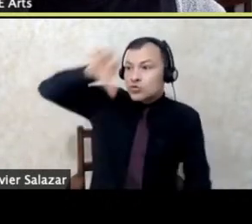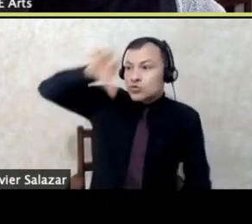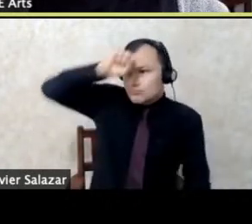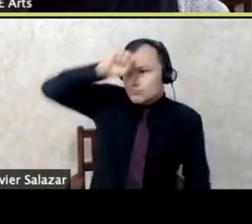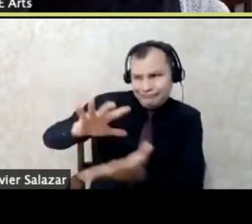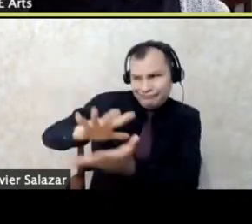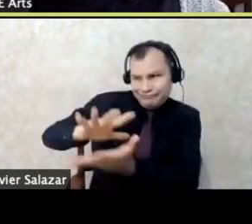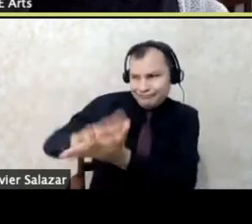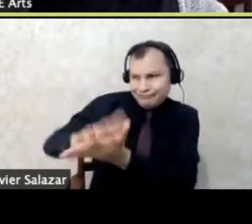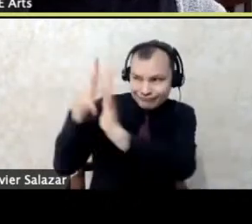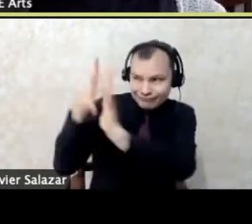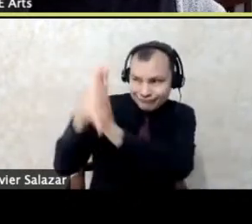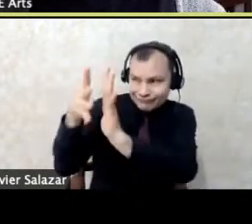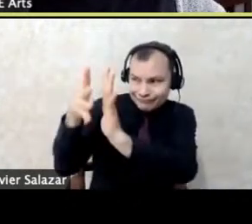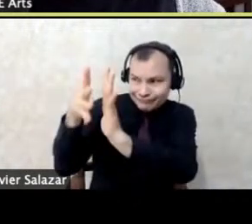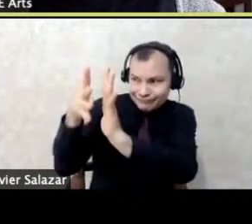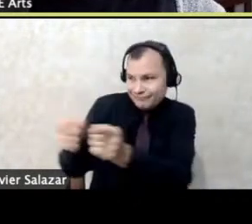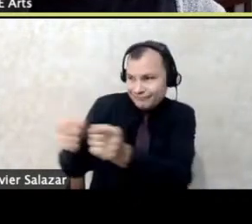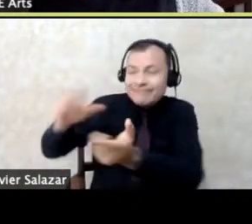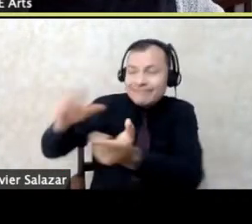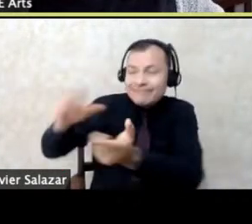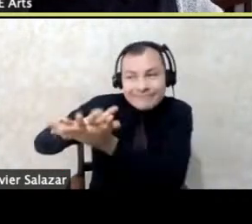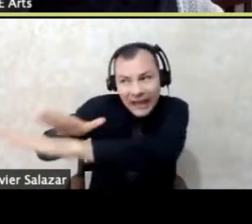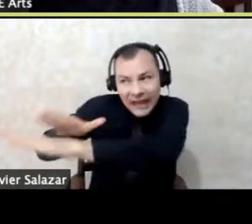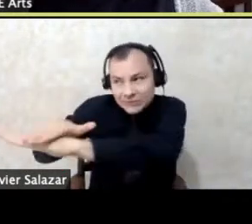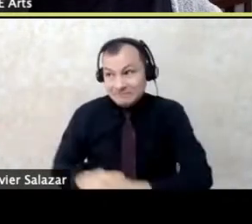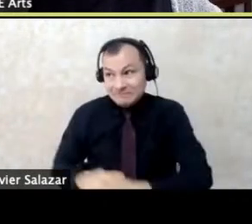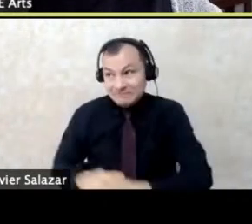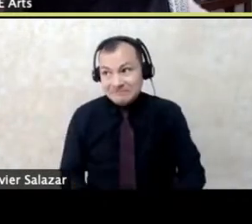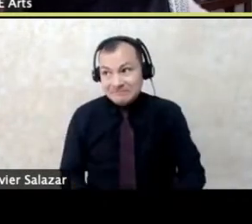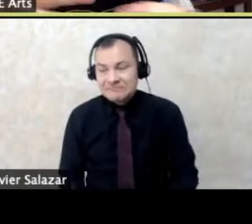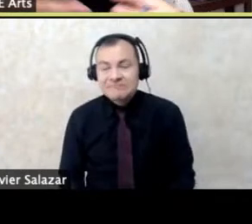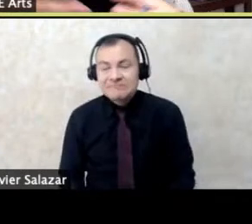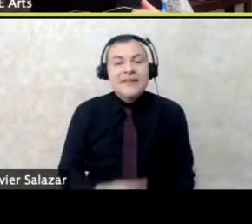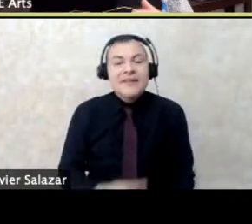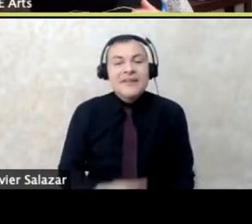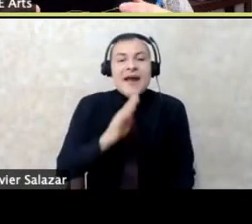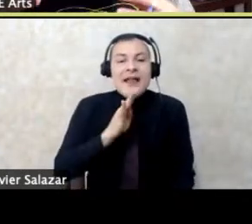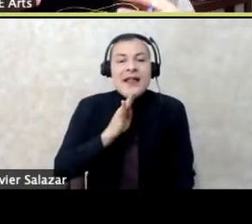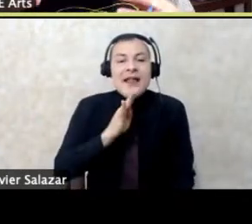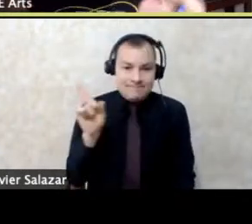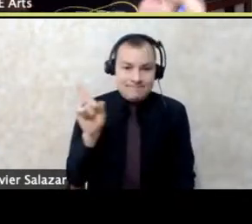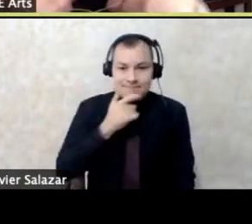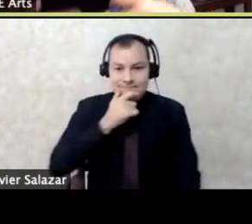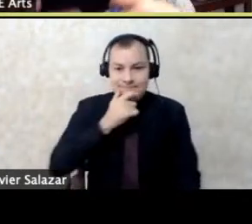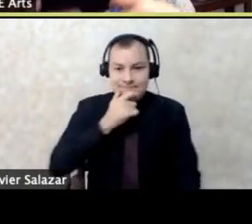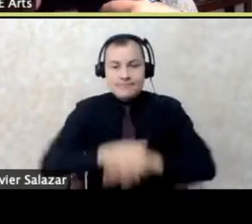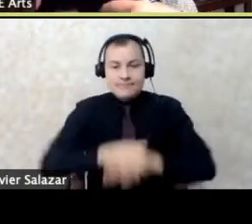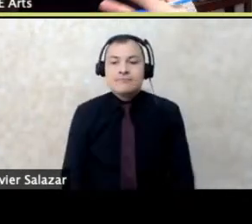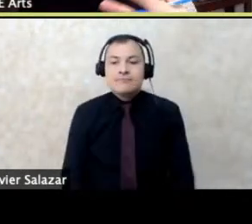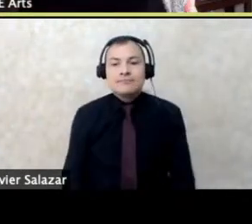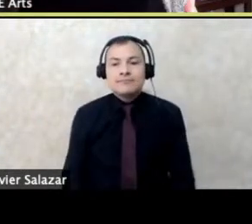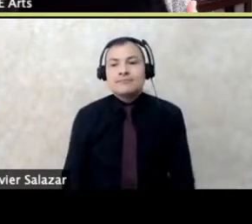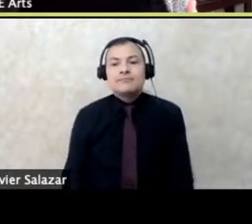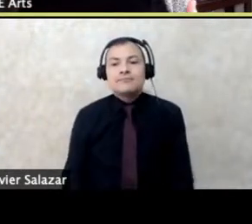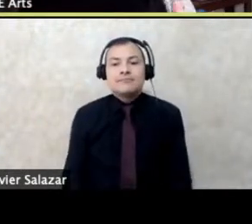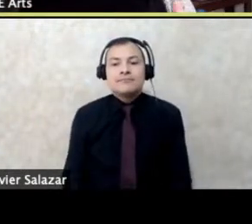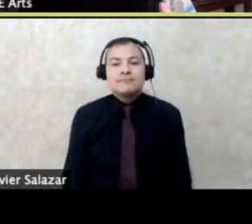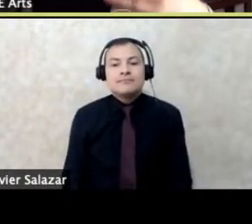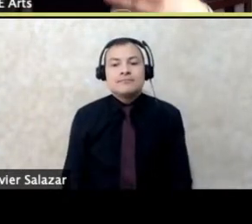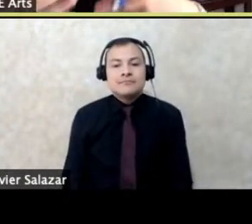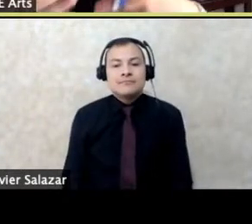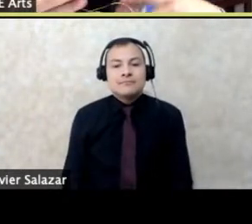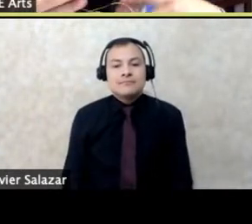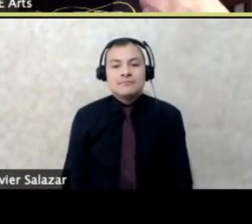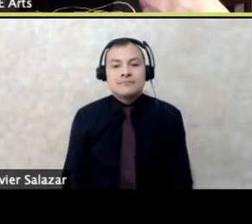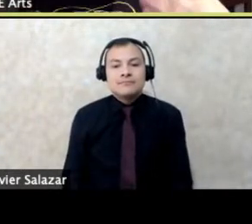was being bullied at the classroom where we actually go and do the work. So when we became aware